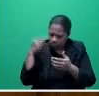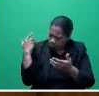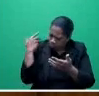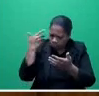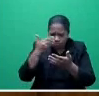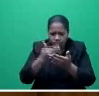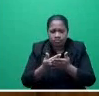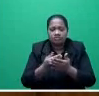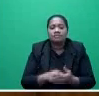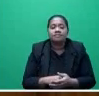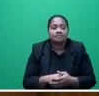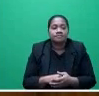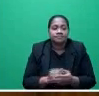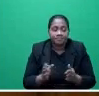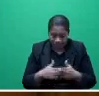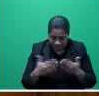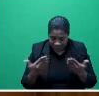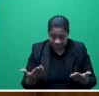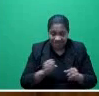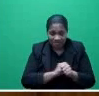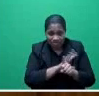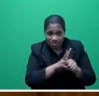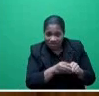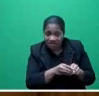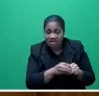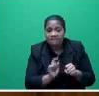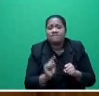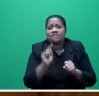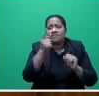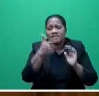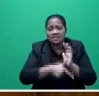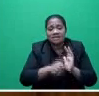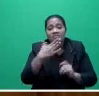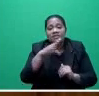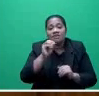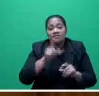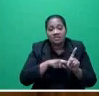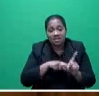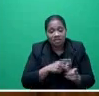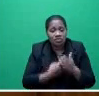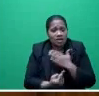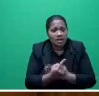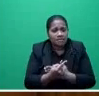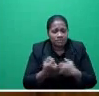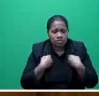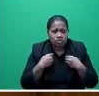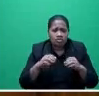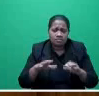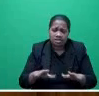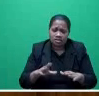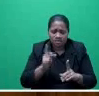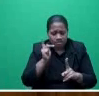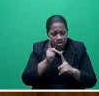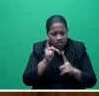contemporary situation. The current situation due to COVID-19, first time in 50 years, means a complete reordering of priorities